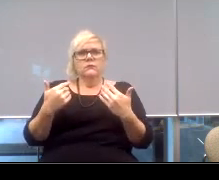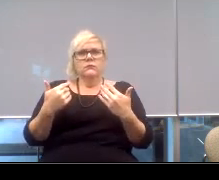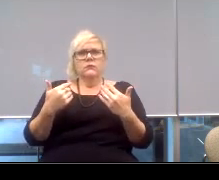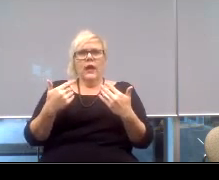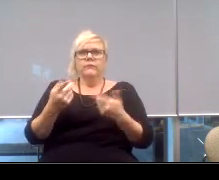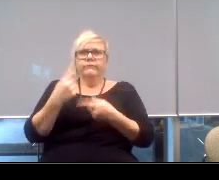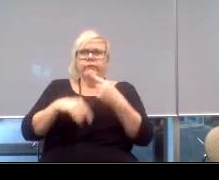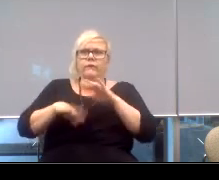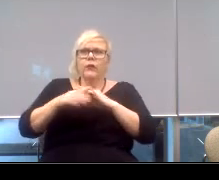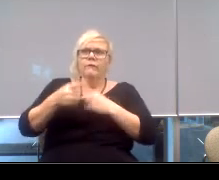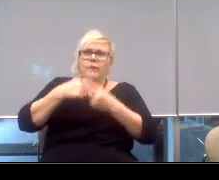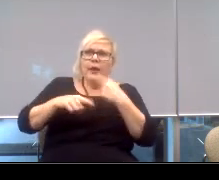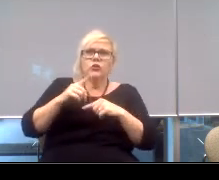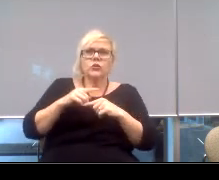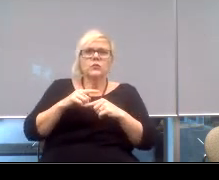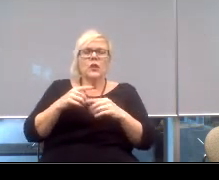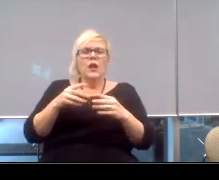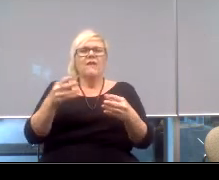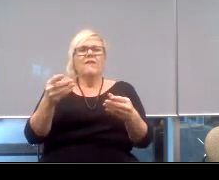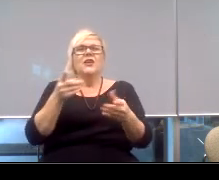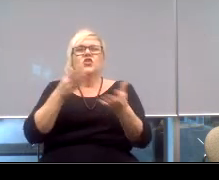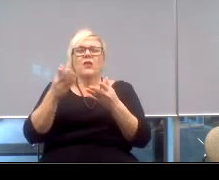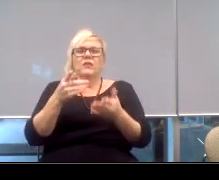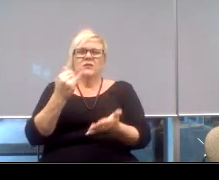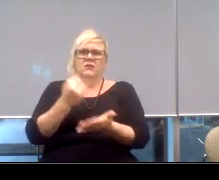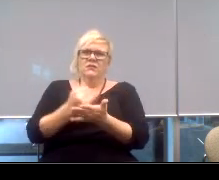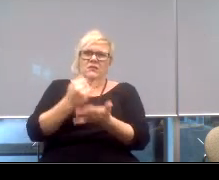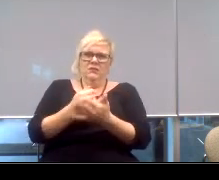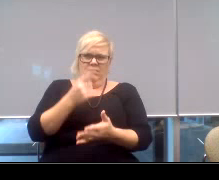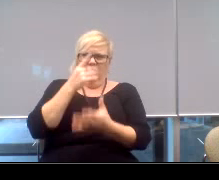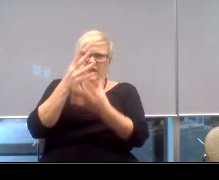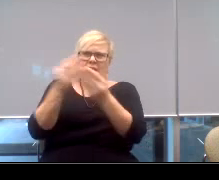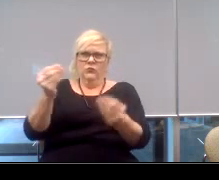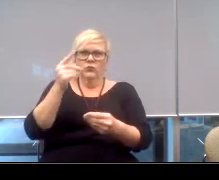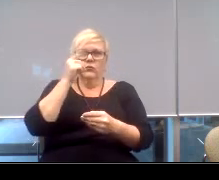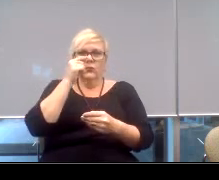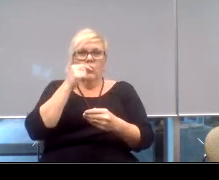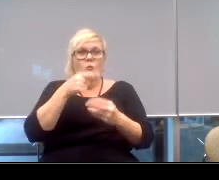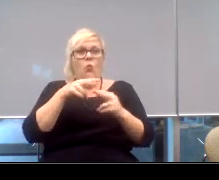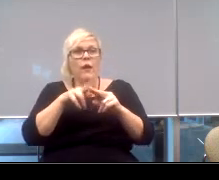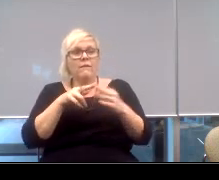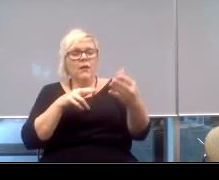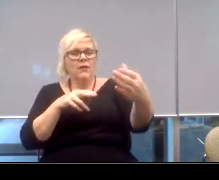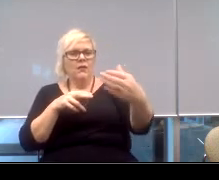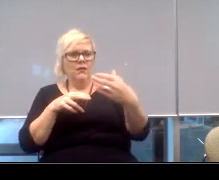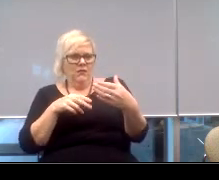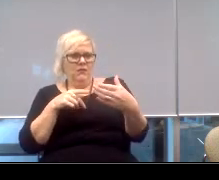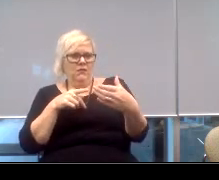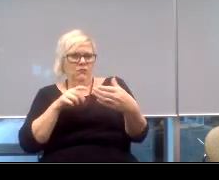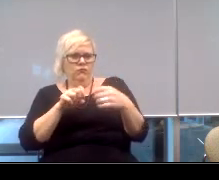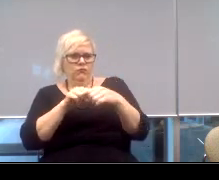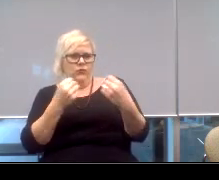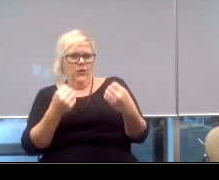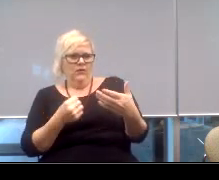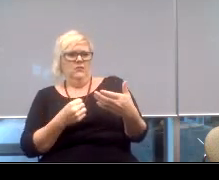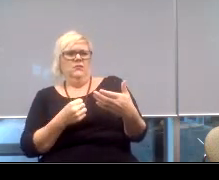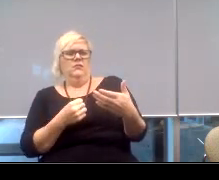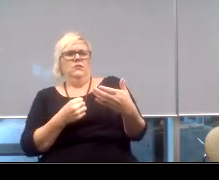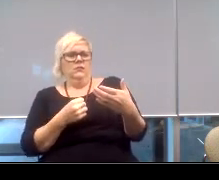purchasing, the right to cancel faulty services, and the right to repair, replacement, or refund if something goes wrong, and that includes